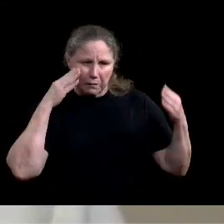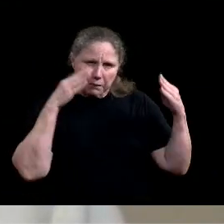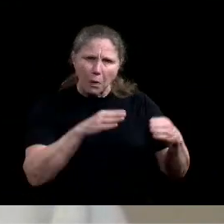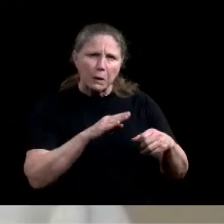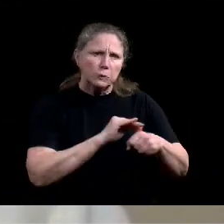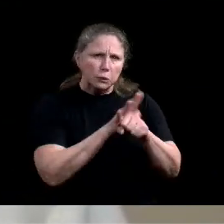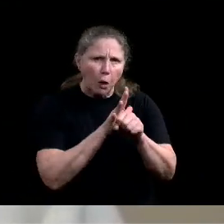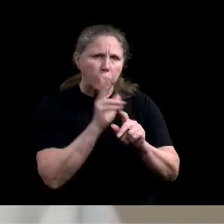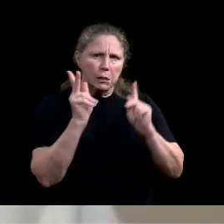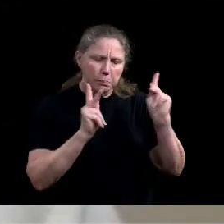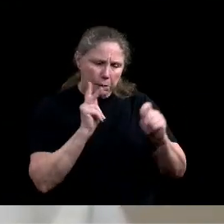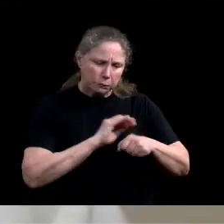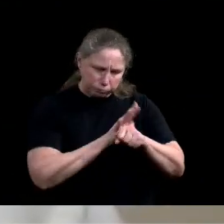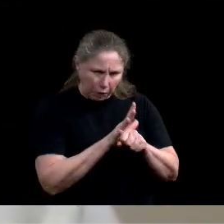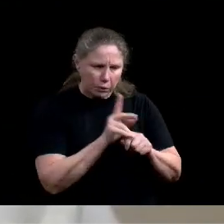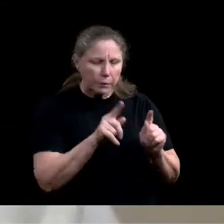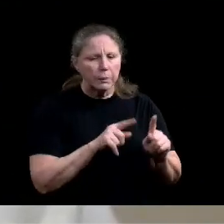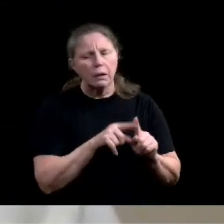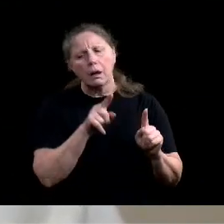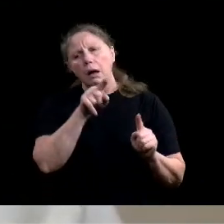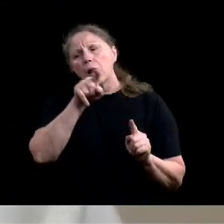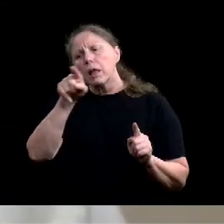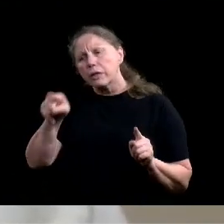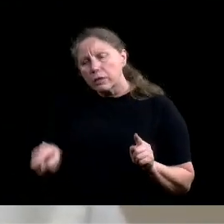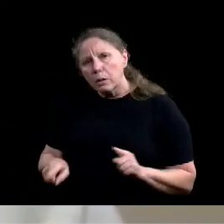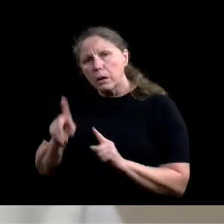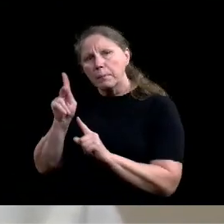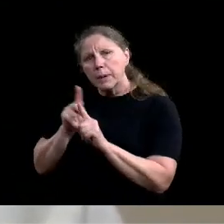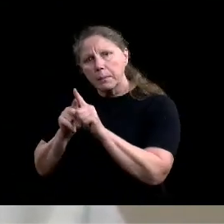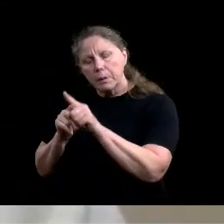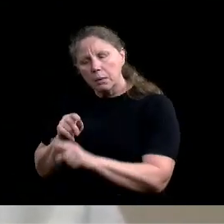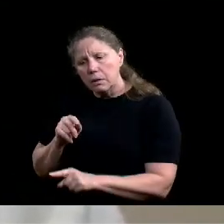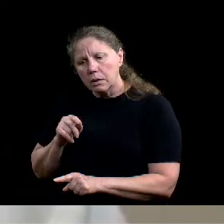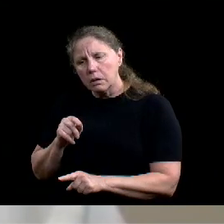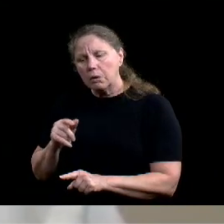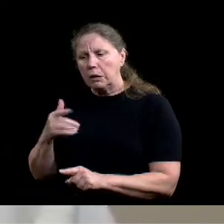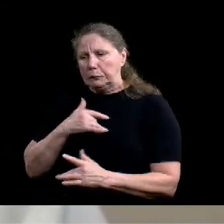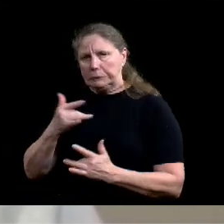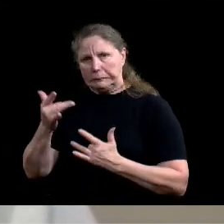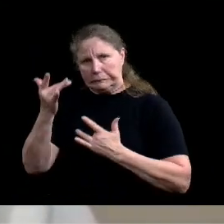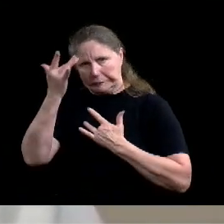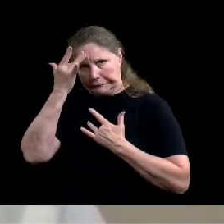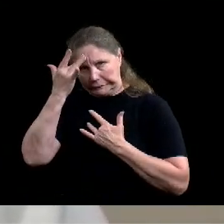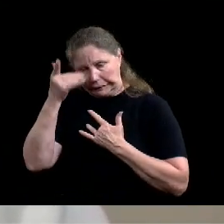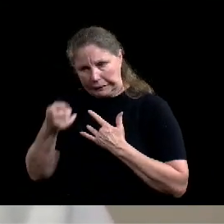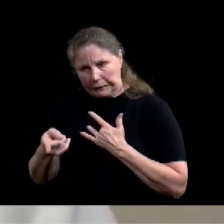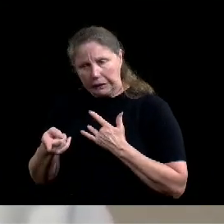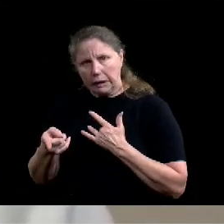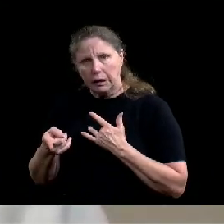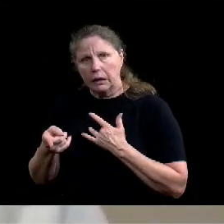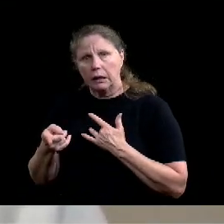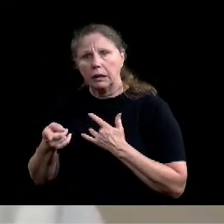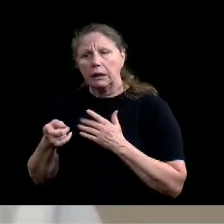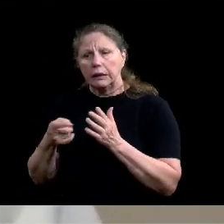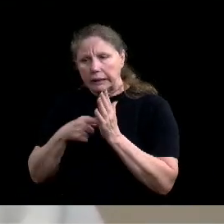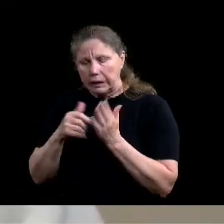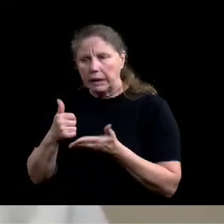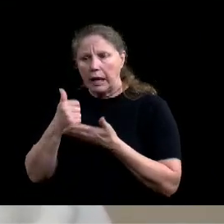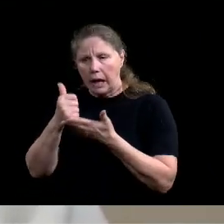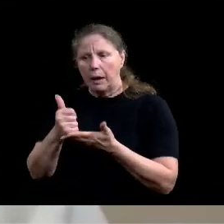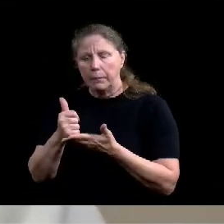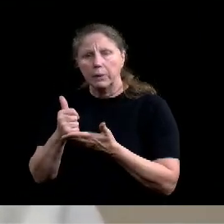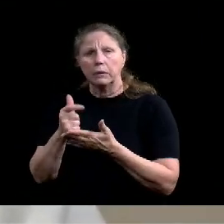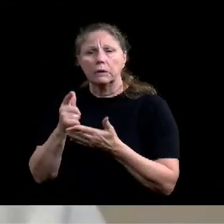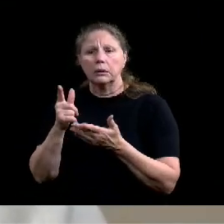of those who have illnesses, serious illnesses that could lead to hospitalization or disease and